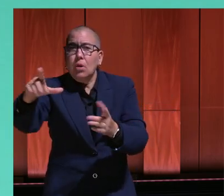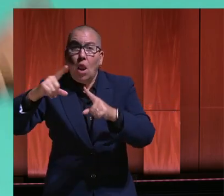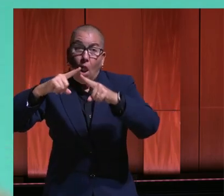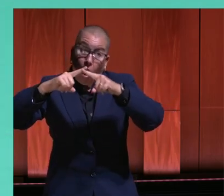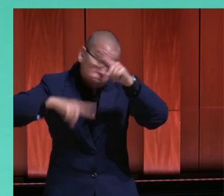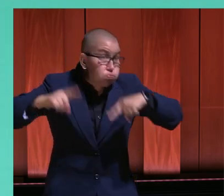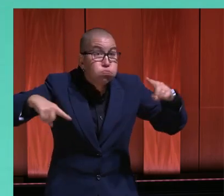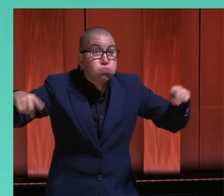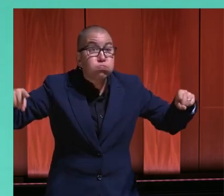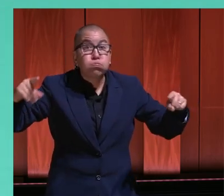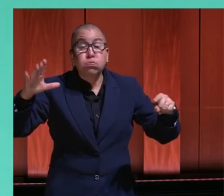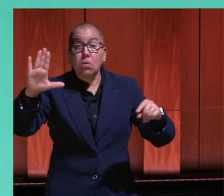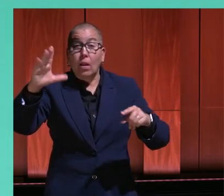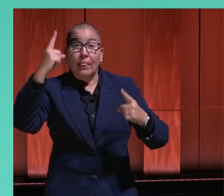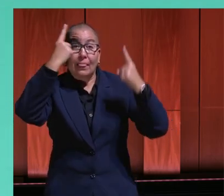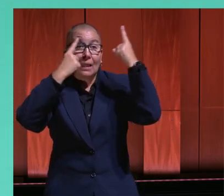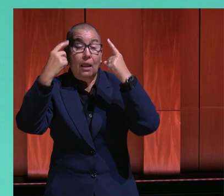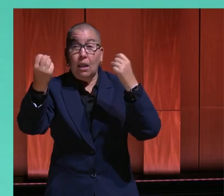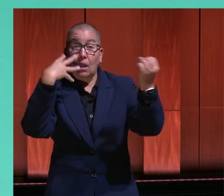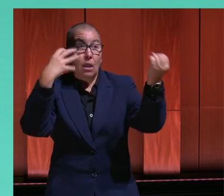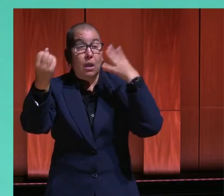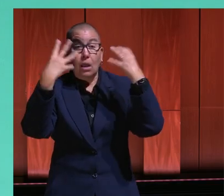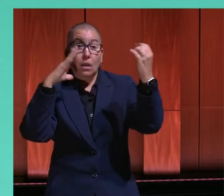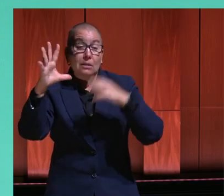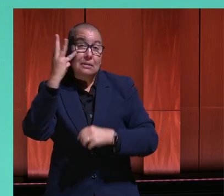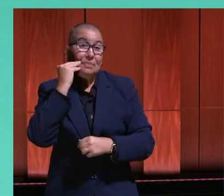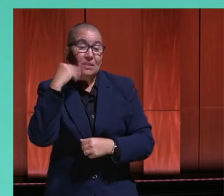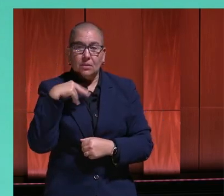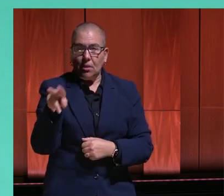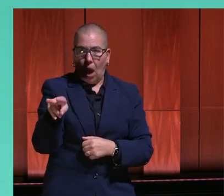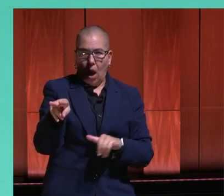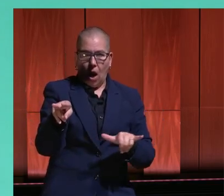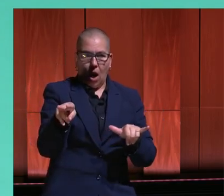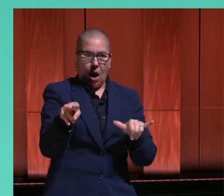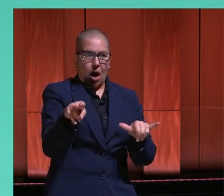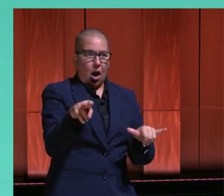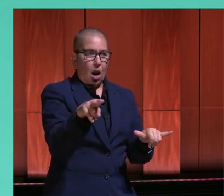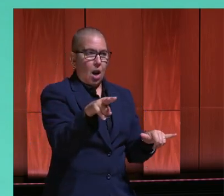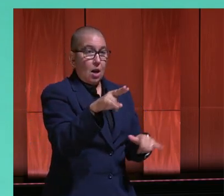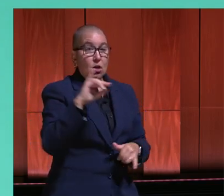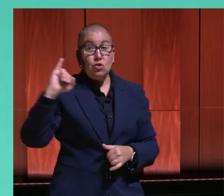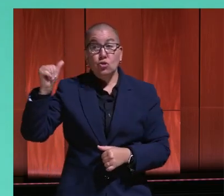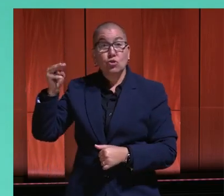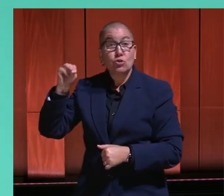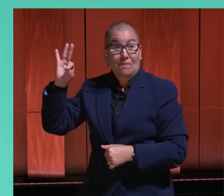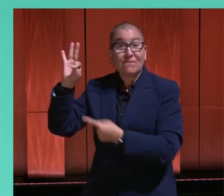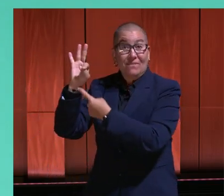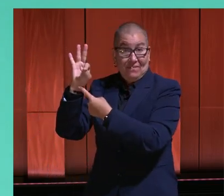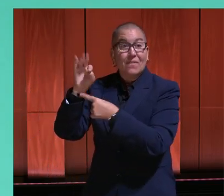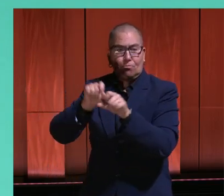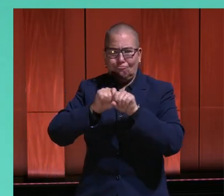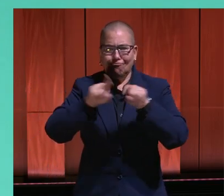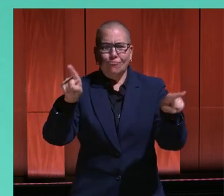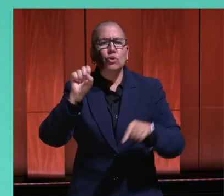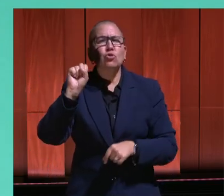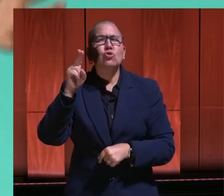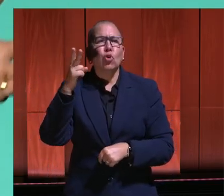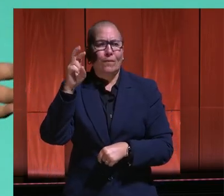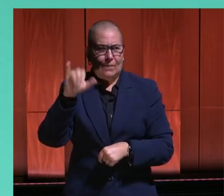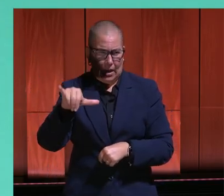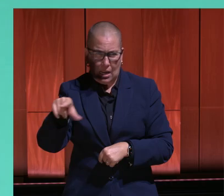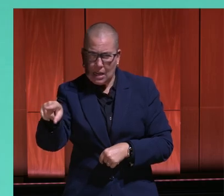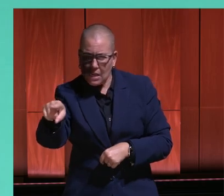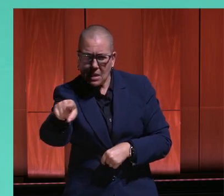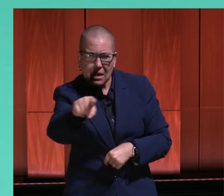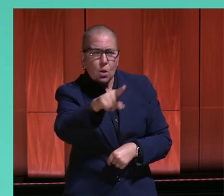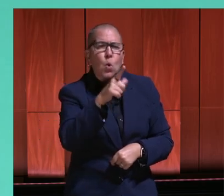Through Jamf, we've deployed surveys to our users to get feedback on maybe a new layout